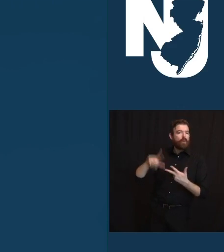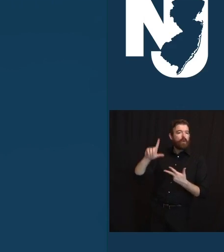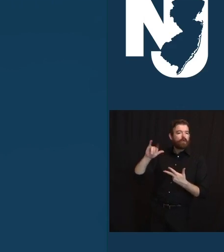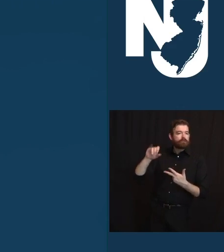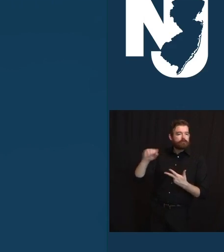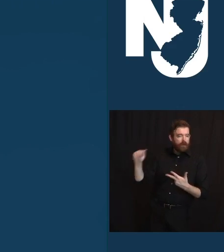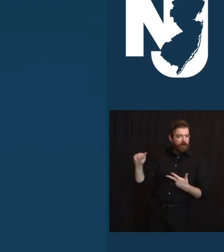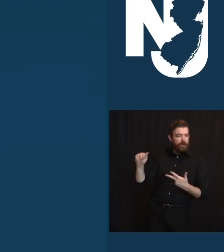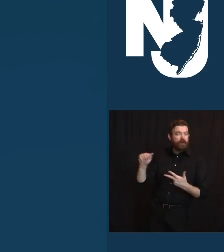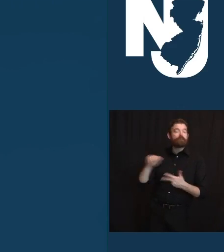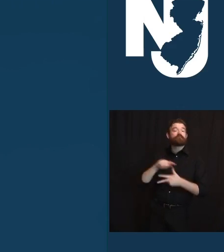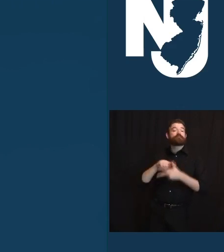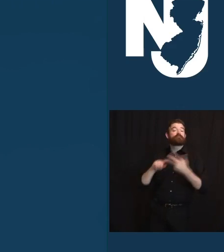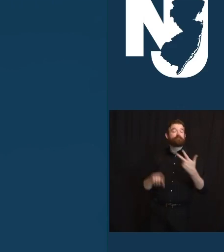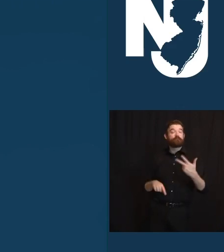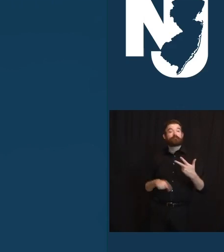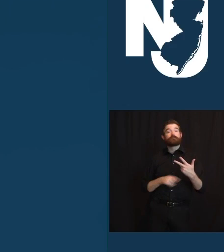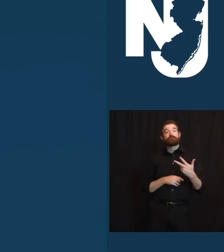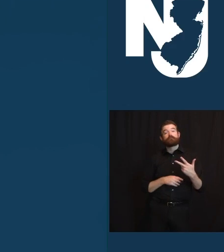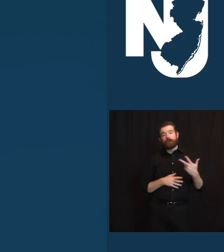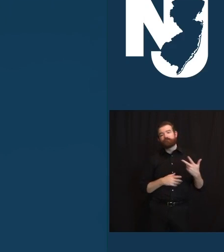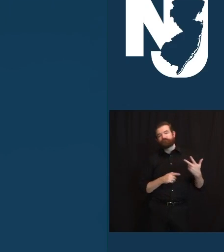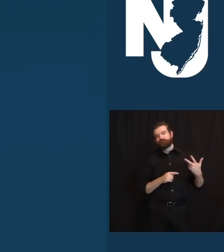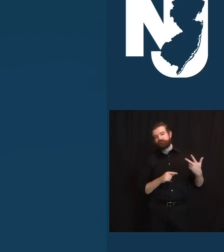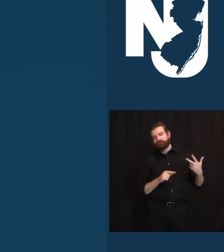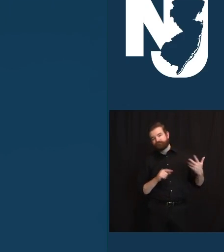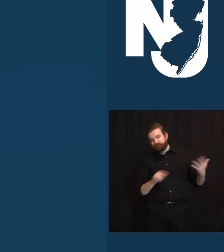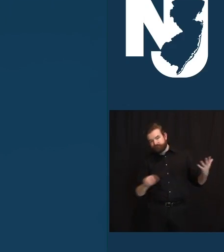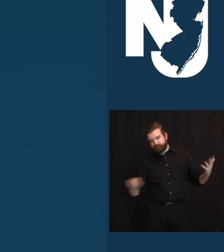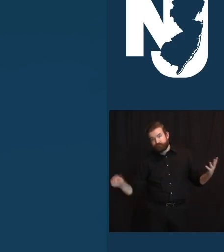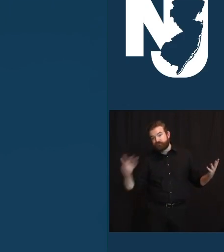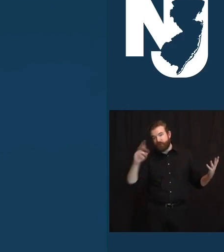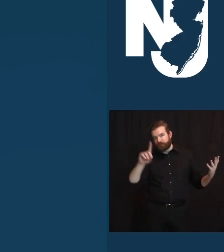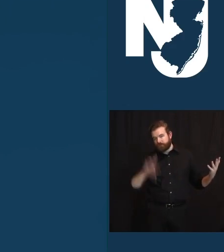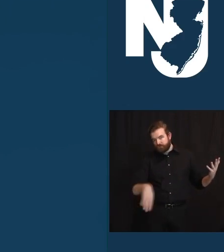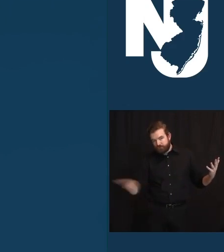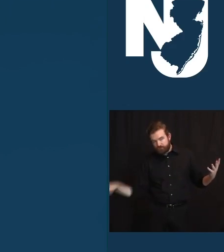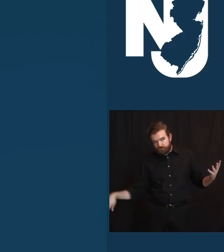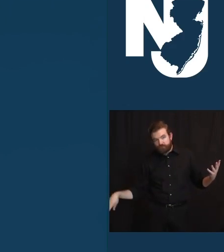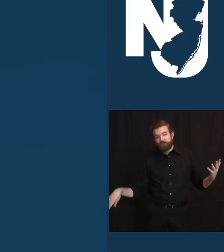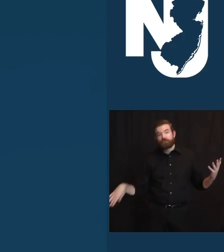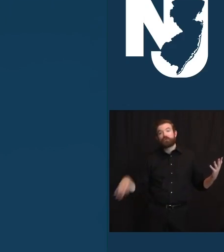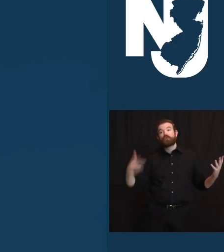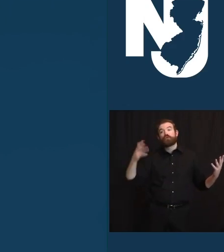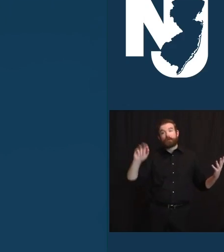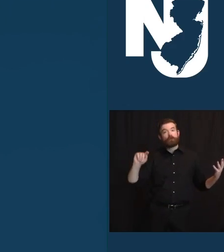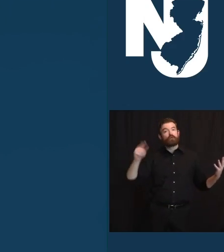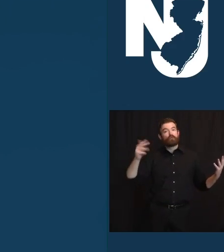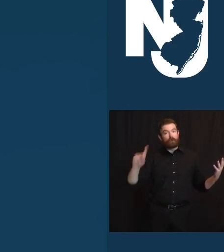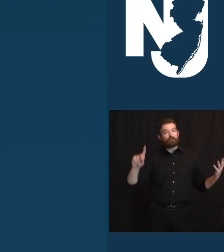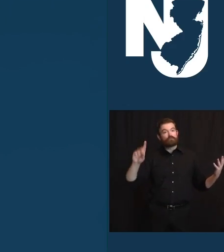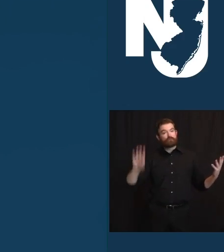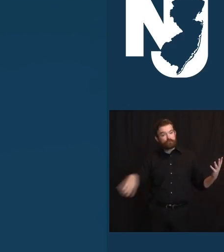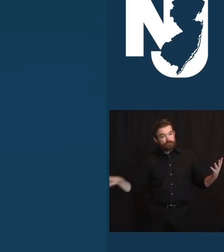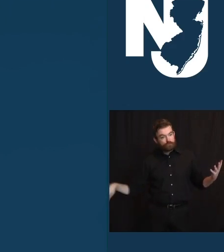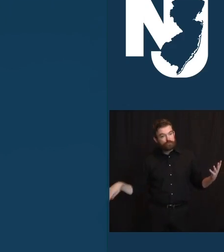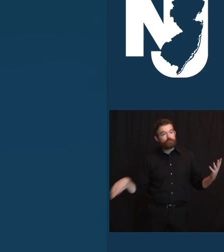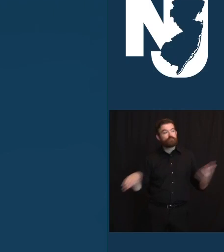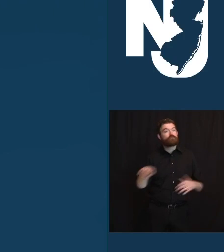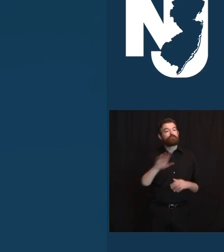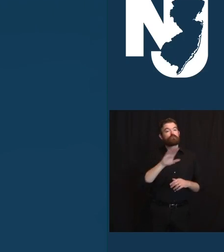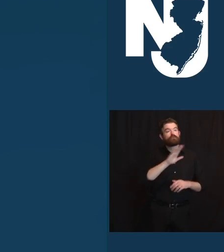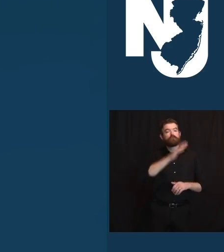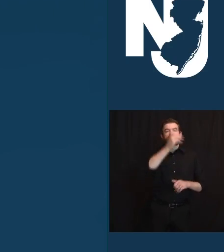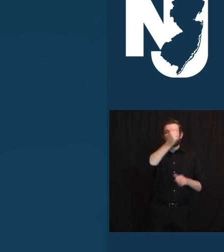Alyssa, and 5 great-grandchildren. He's also survived by his sisters, Connie, Annette, Gilda, and Eleanor, and